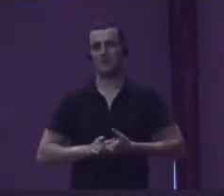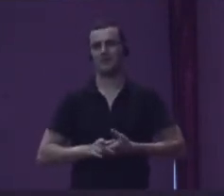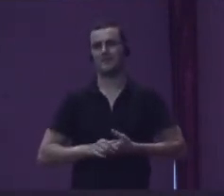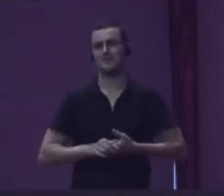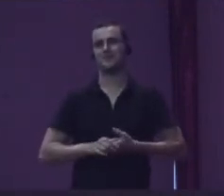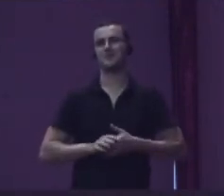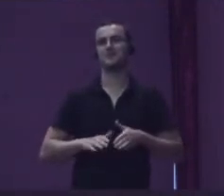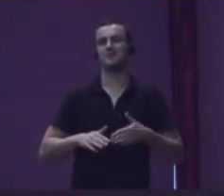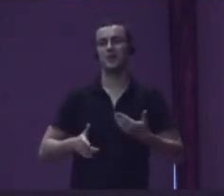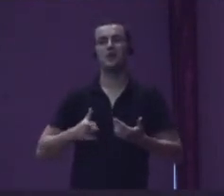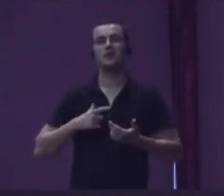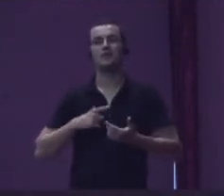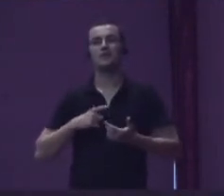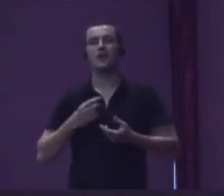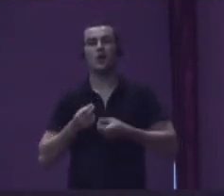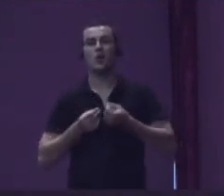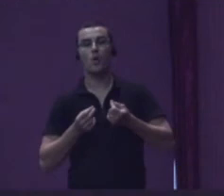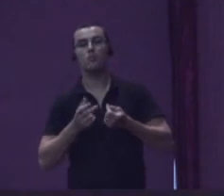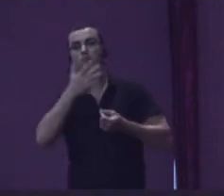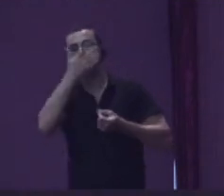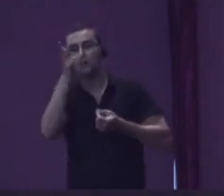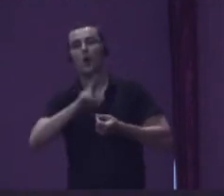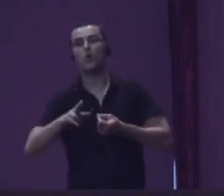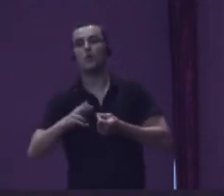razor, but